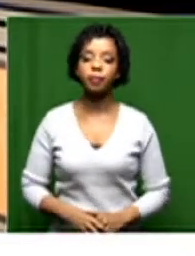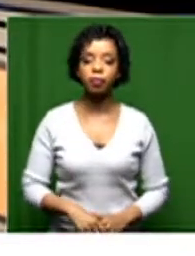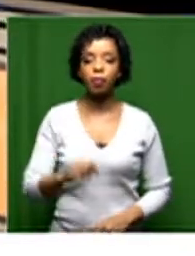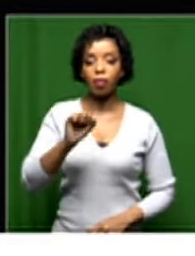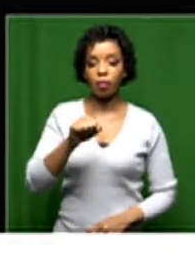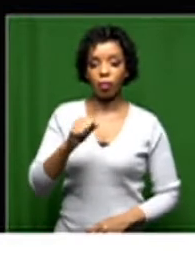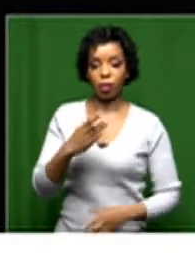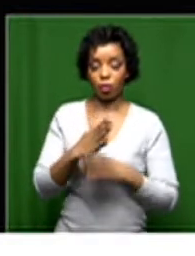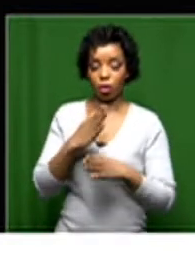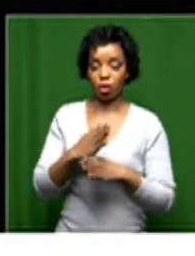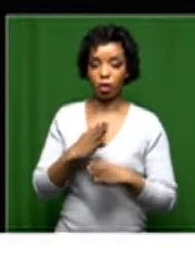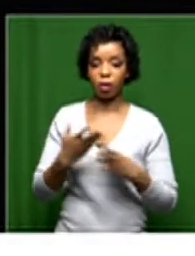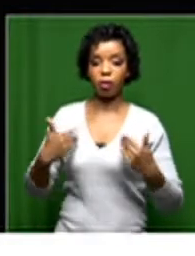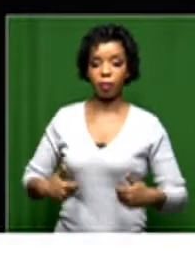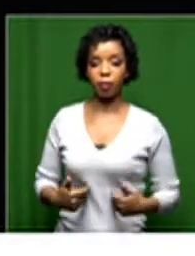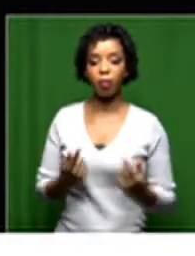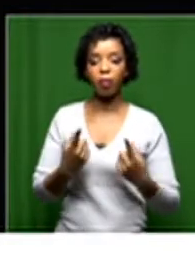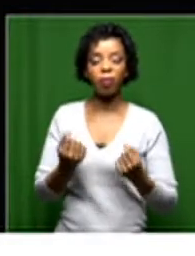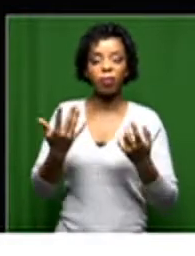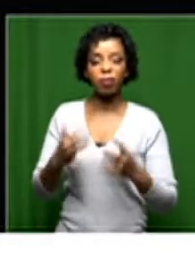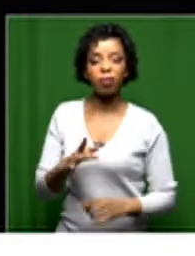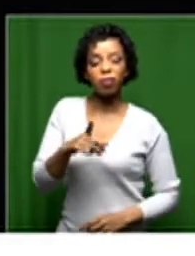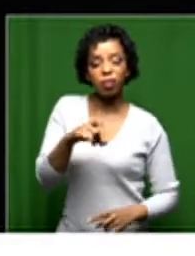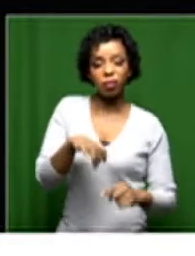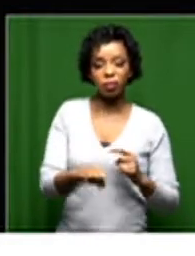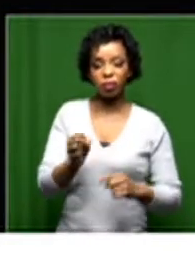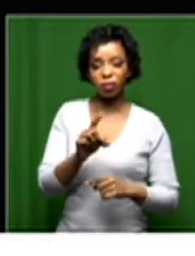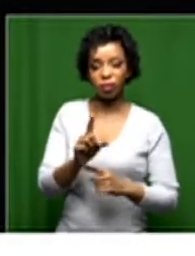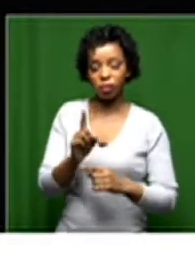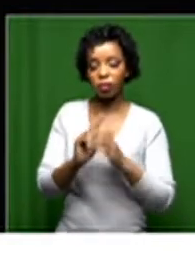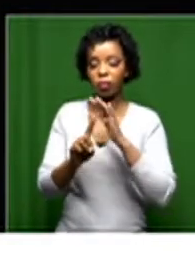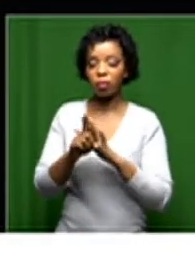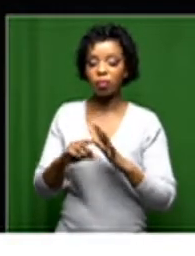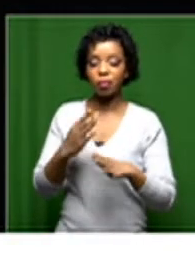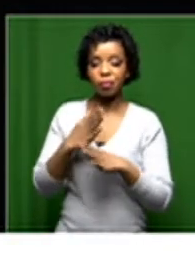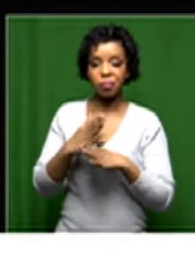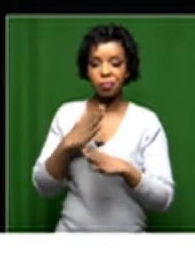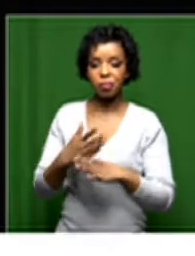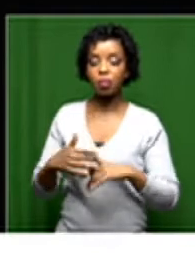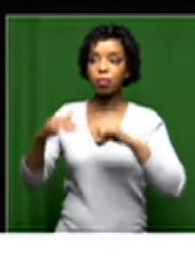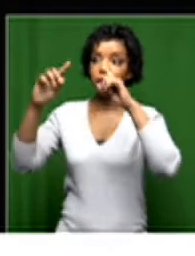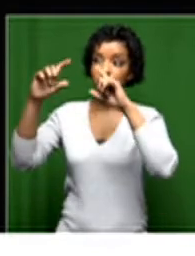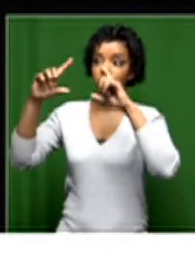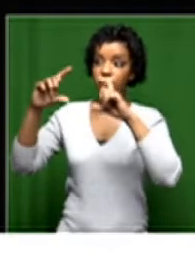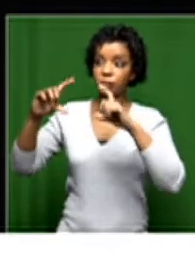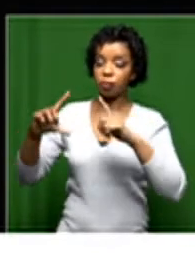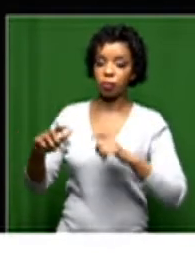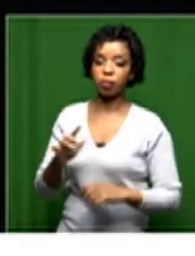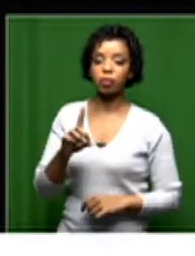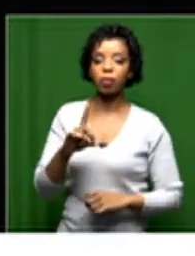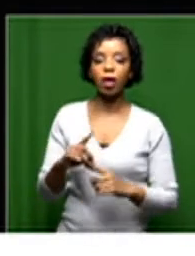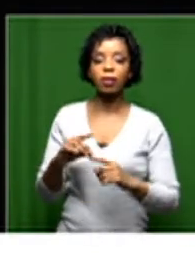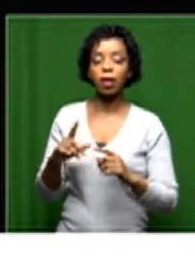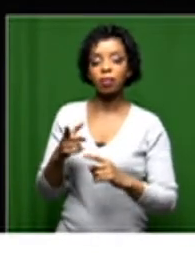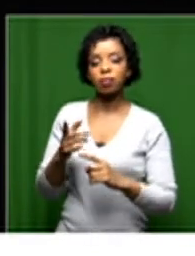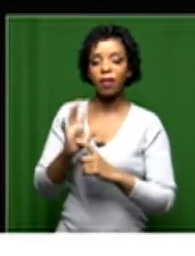photographed. When you get to the work, you understand that it's double exposures. So I photographed on top of her films. So in a